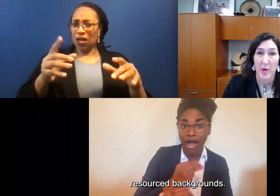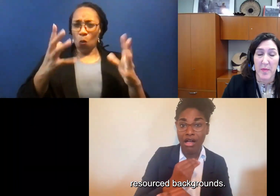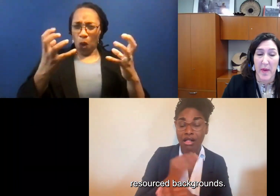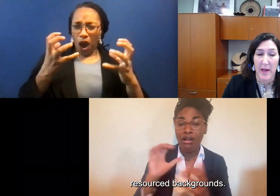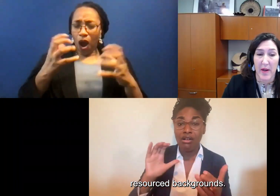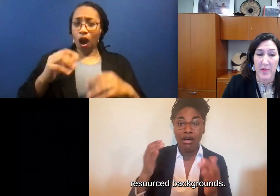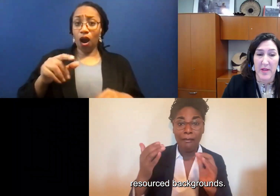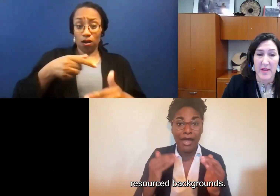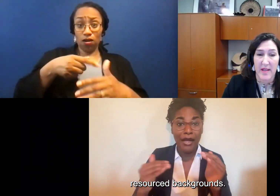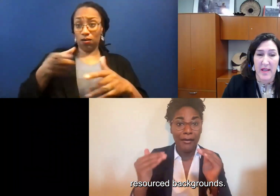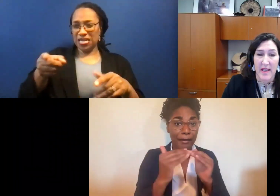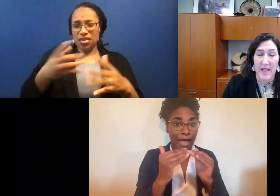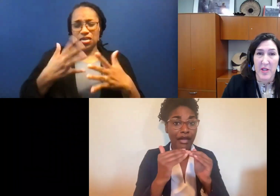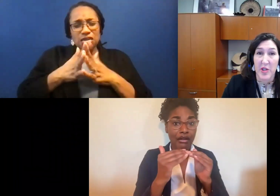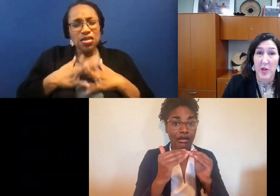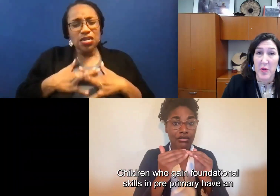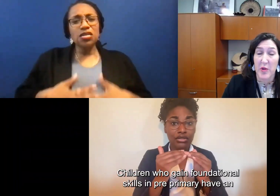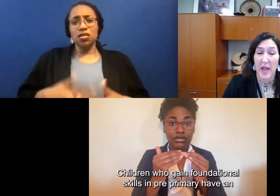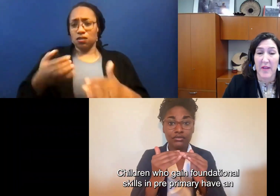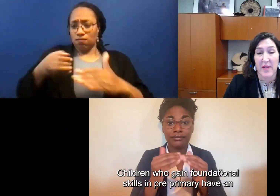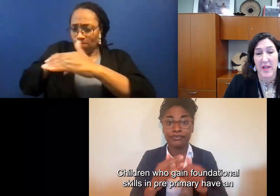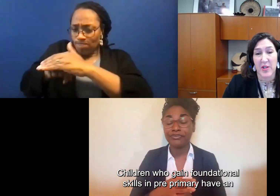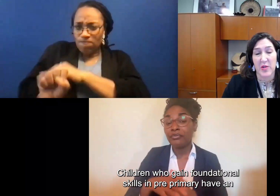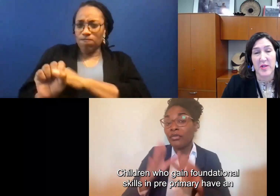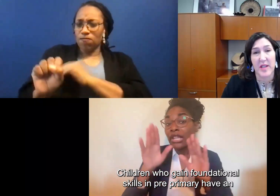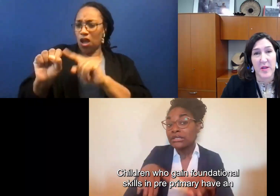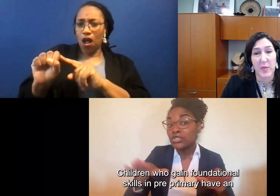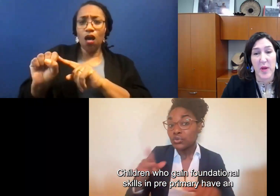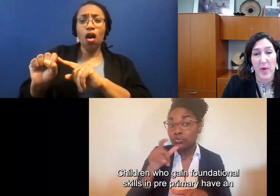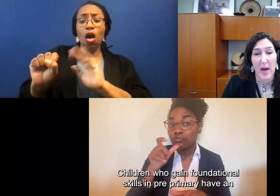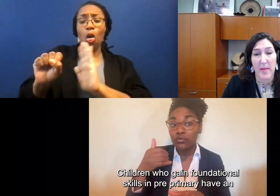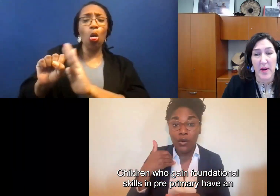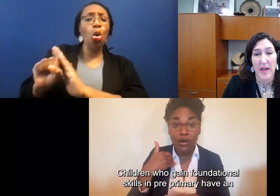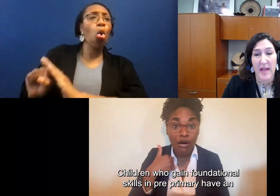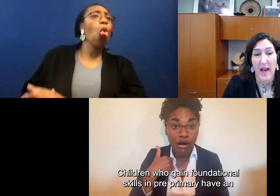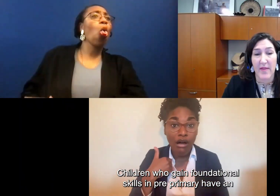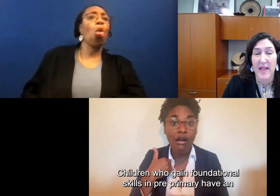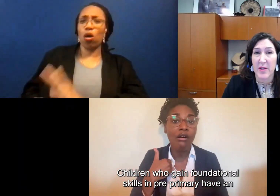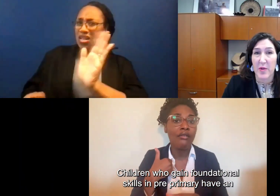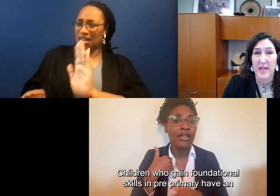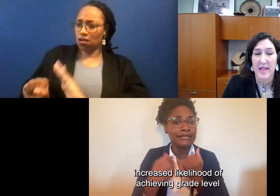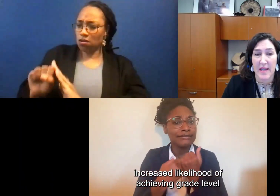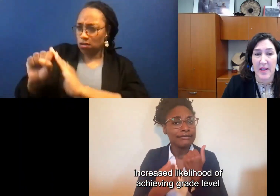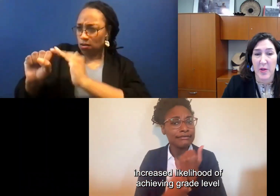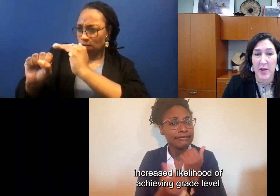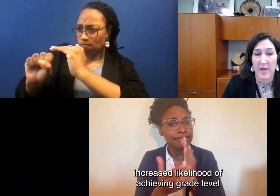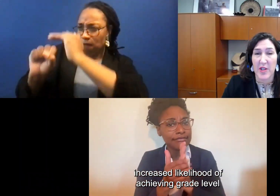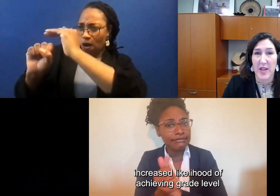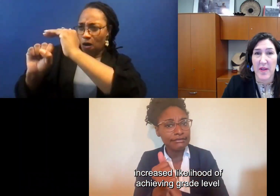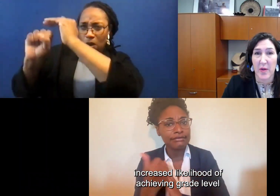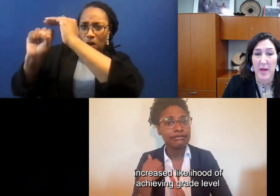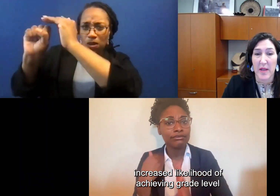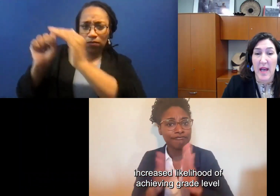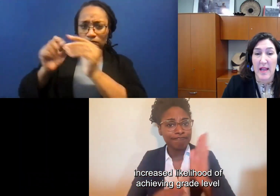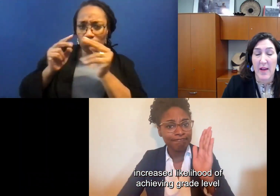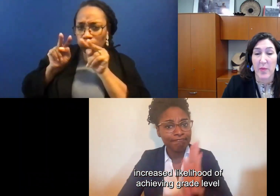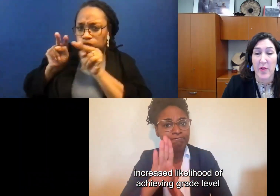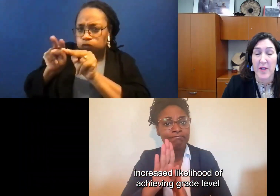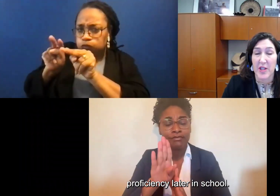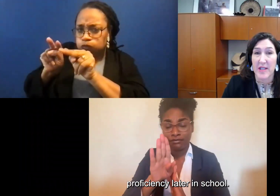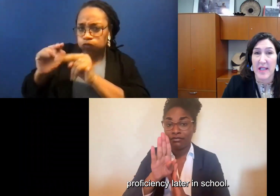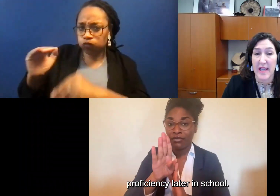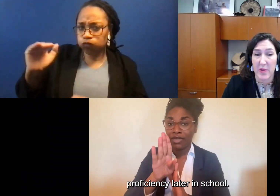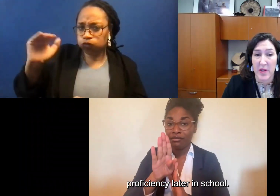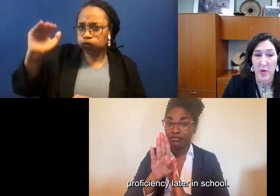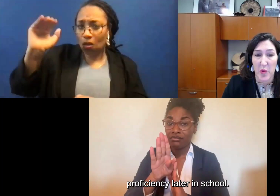and well-resourced backgrounds. Children who gain foundational skills in pre-primary have an increased likelihood of achieving